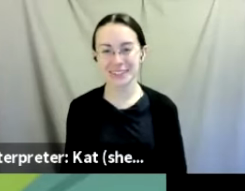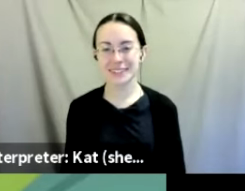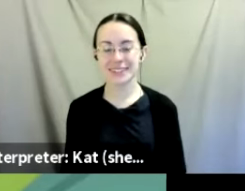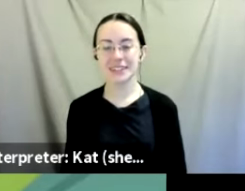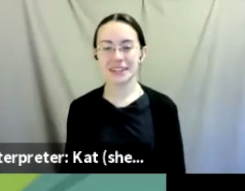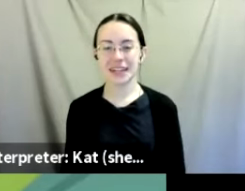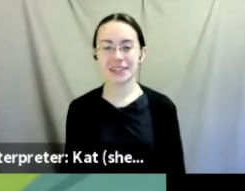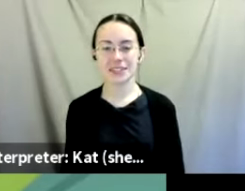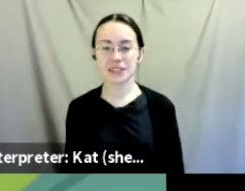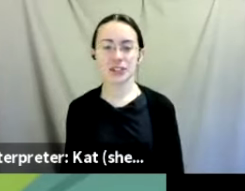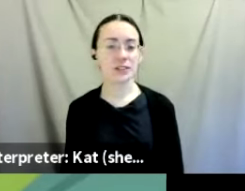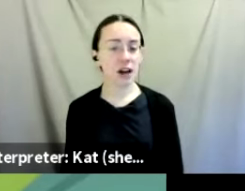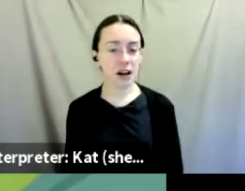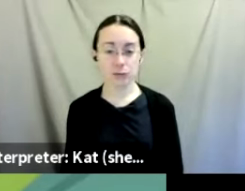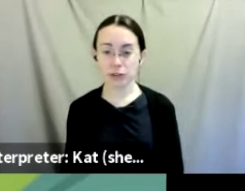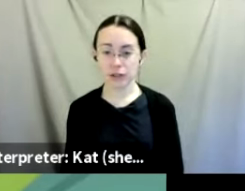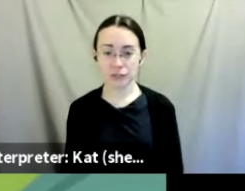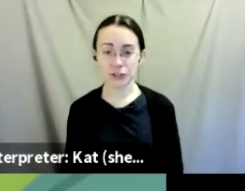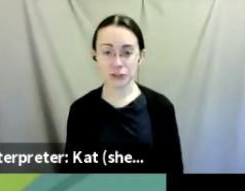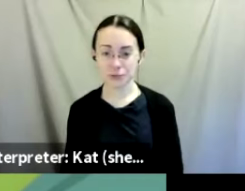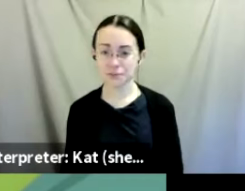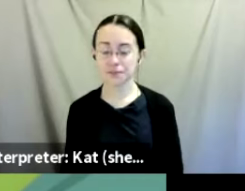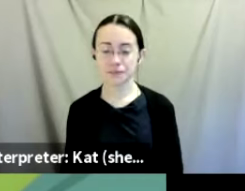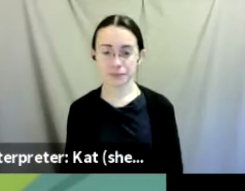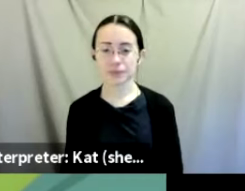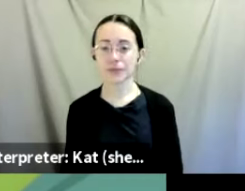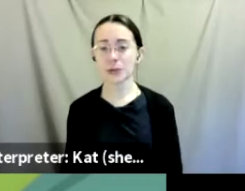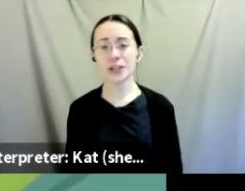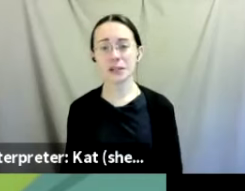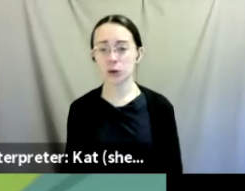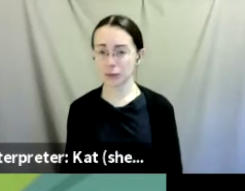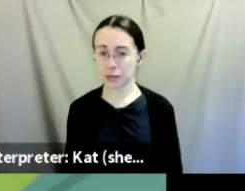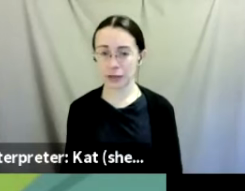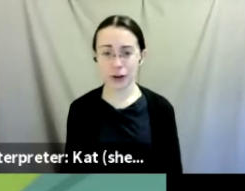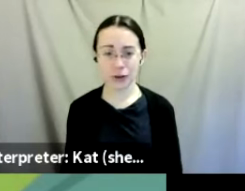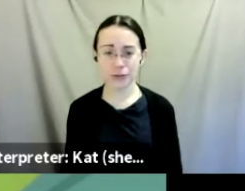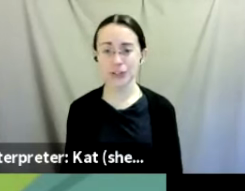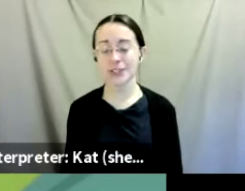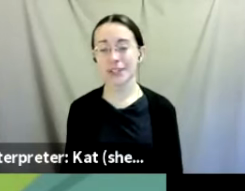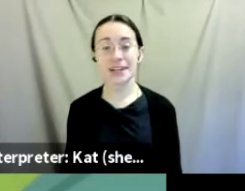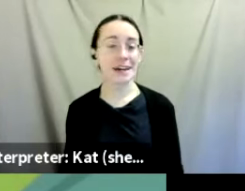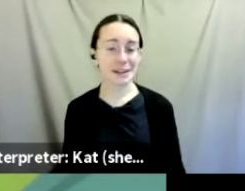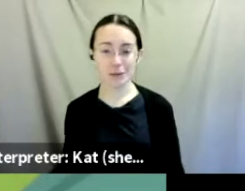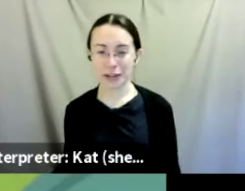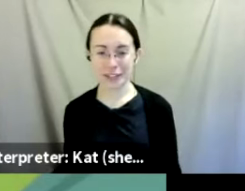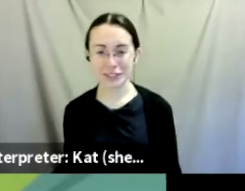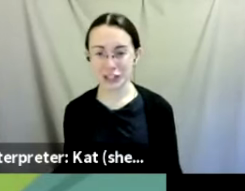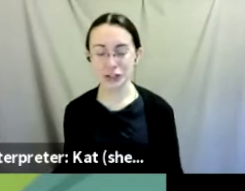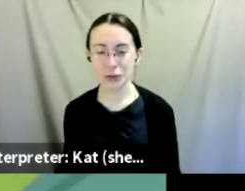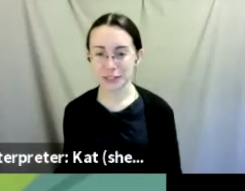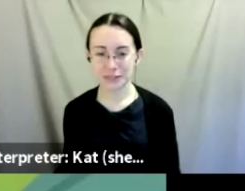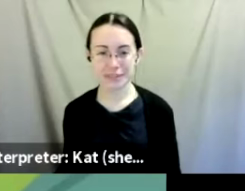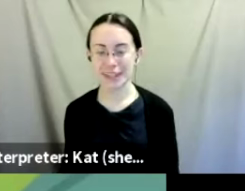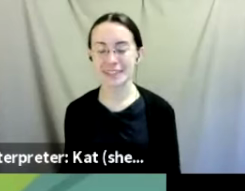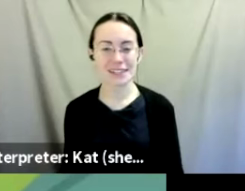mine, and there is a lot of work left to do. We need more people involved. Again, I'm a white